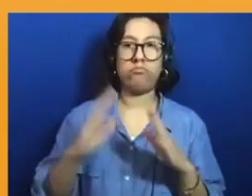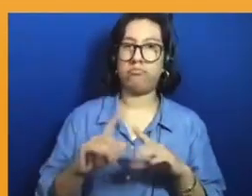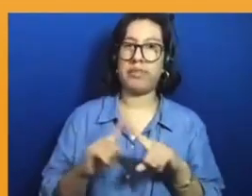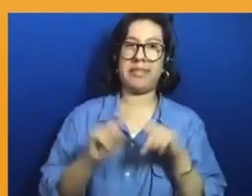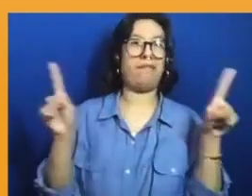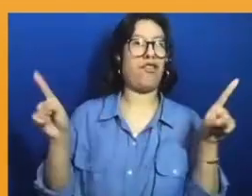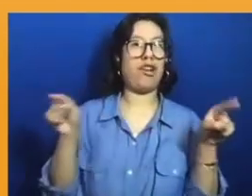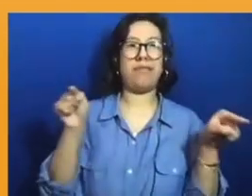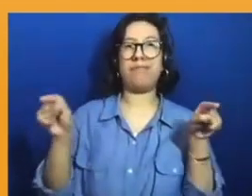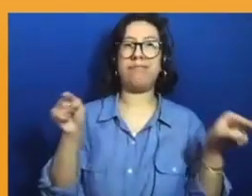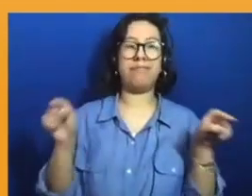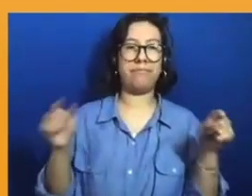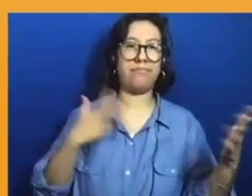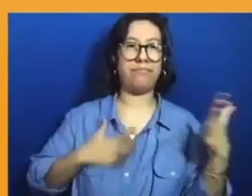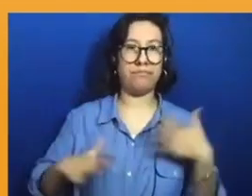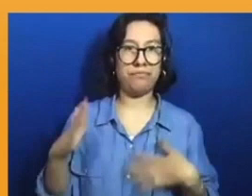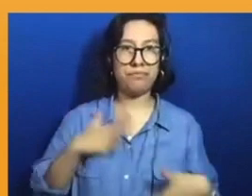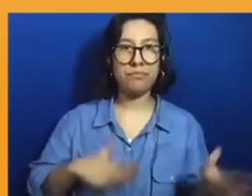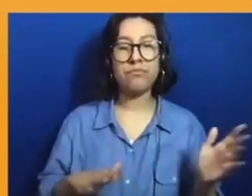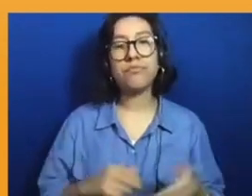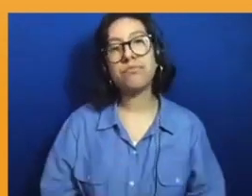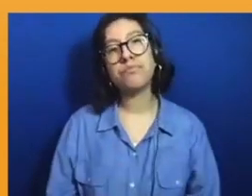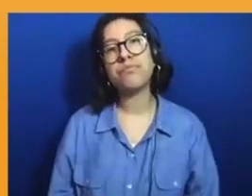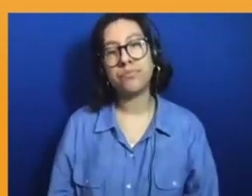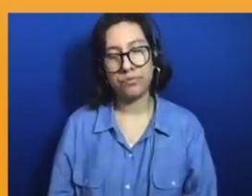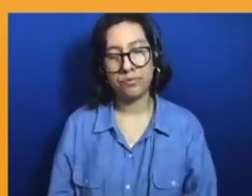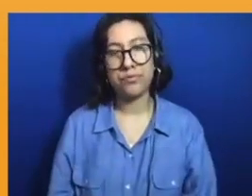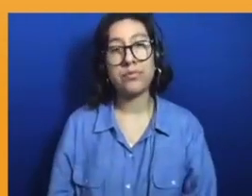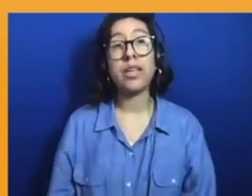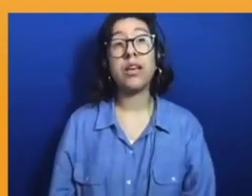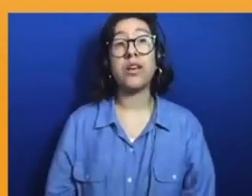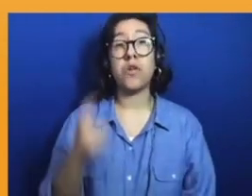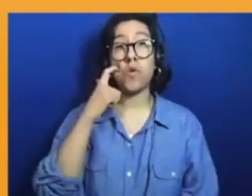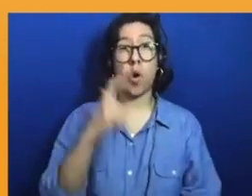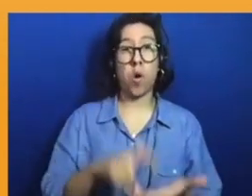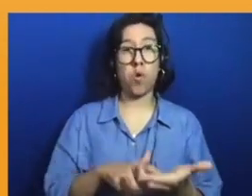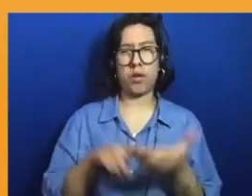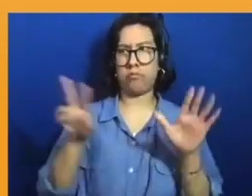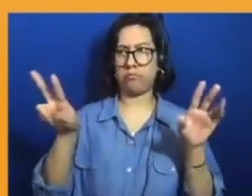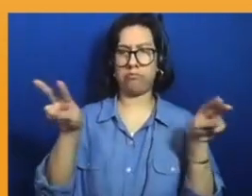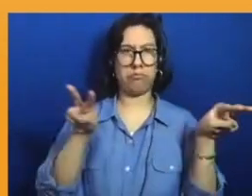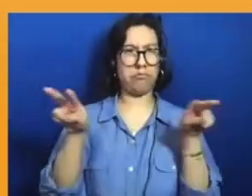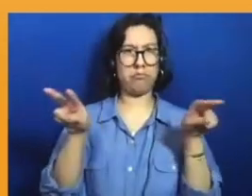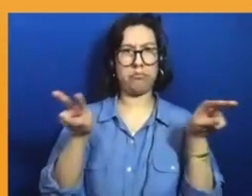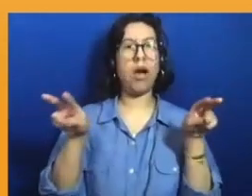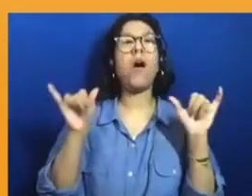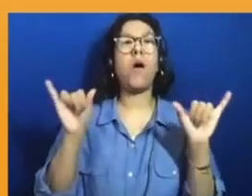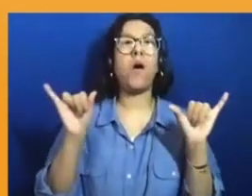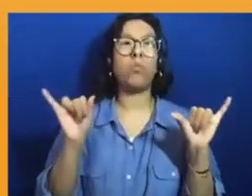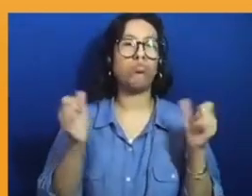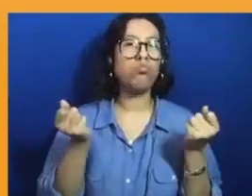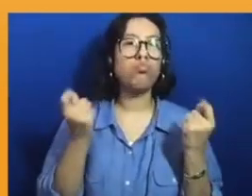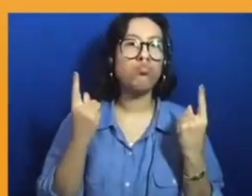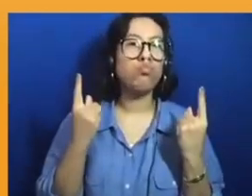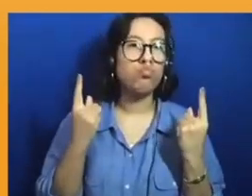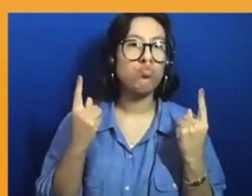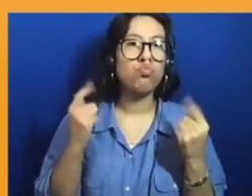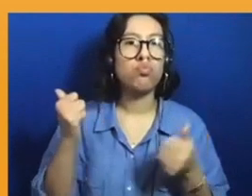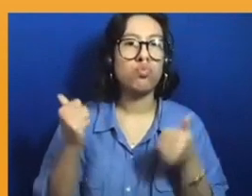different, where you could by looking at it, you know, understand